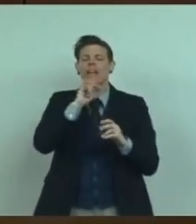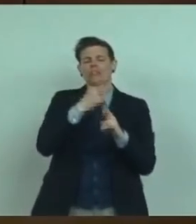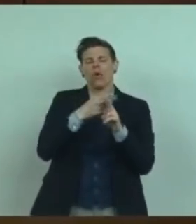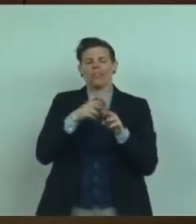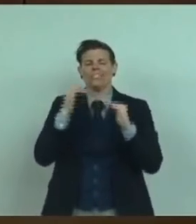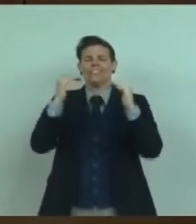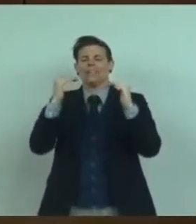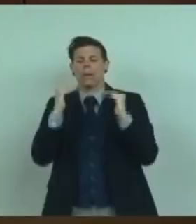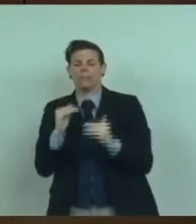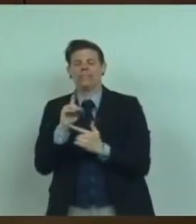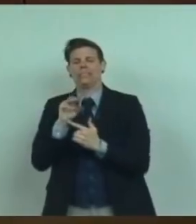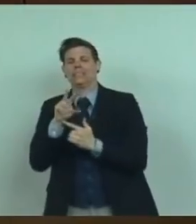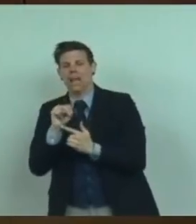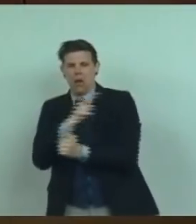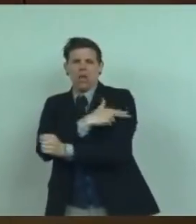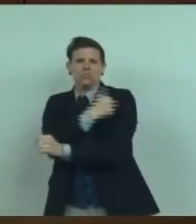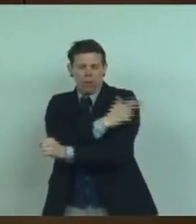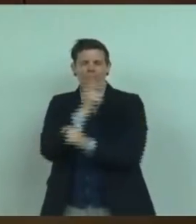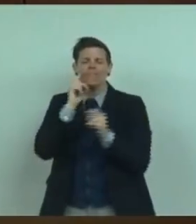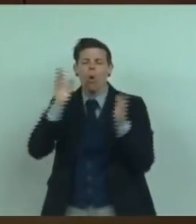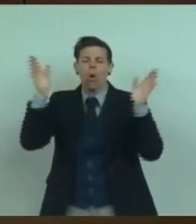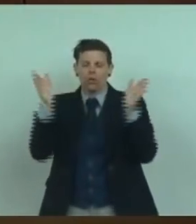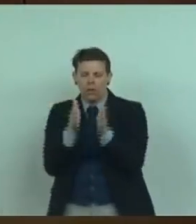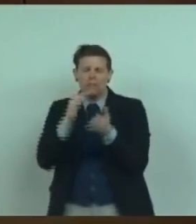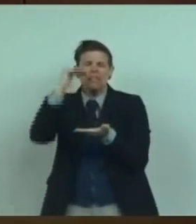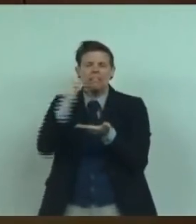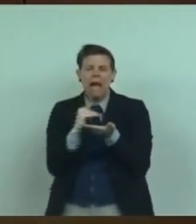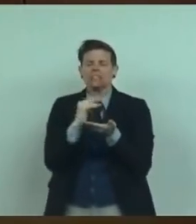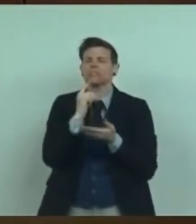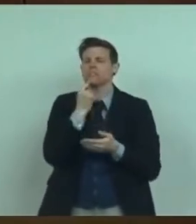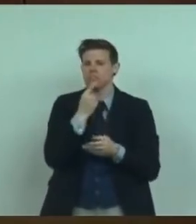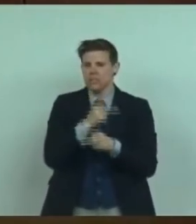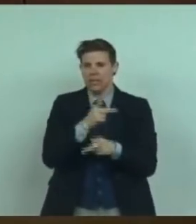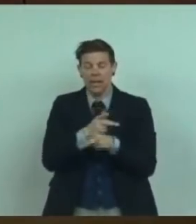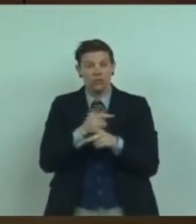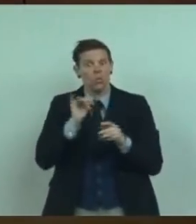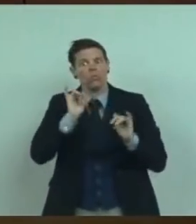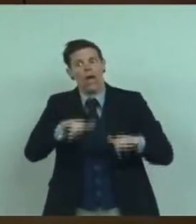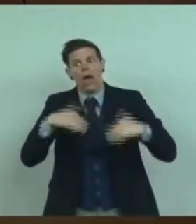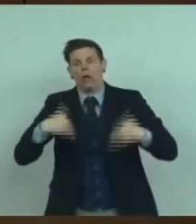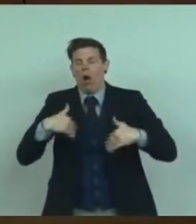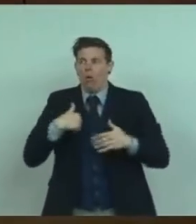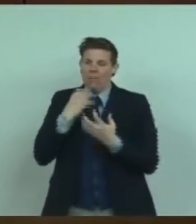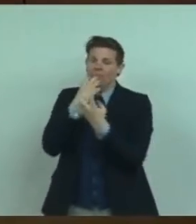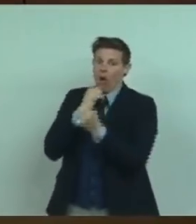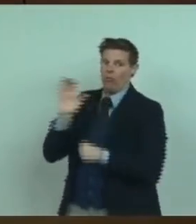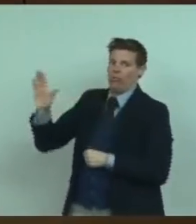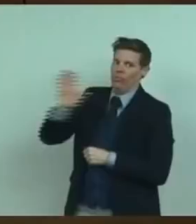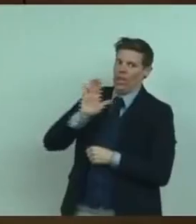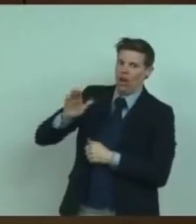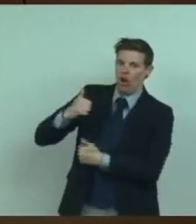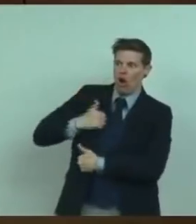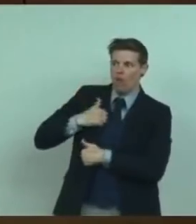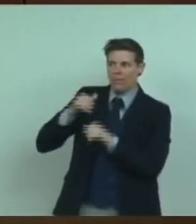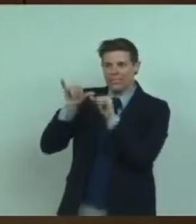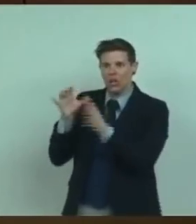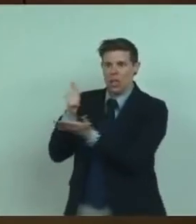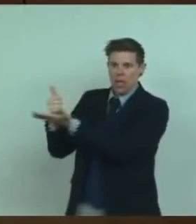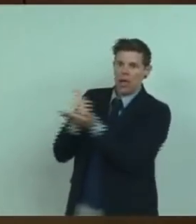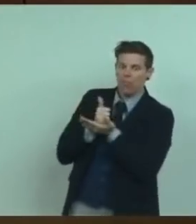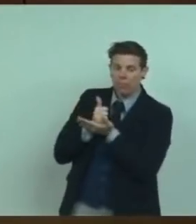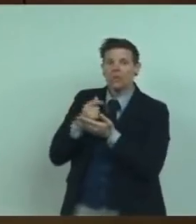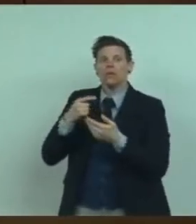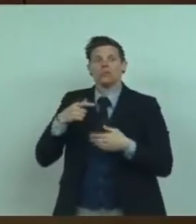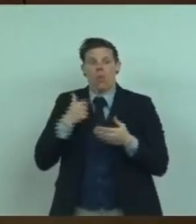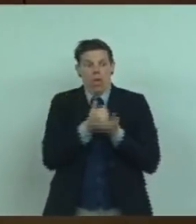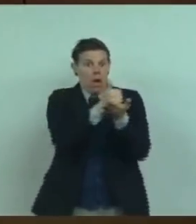meeting the needs of New Mexicans statewide as we respond appropriately to this pandemic.